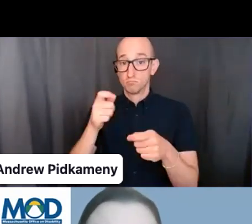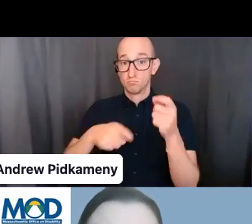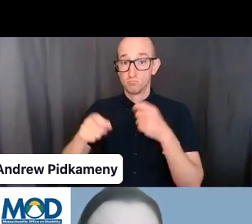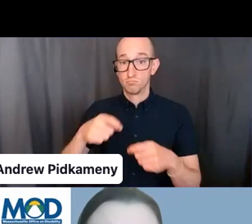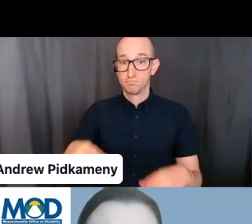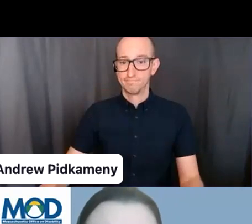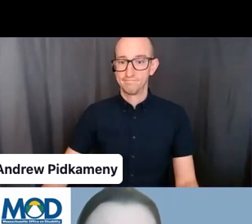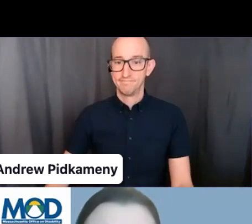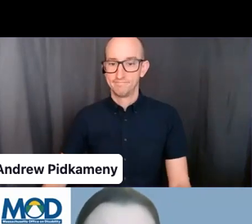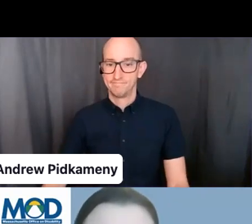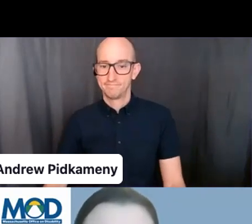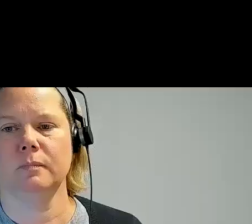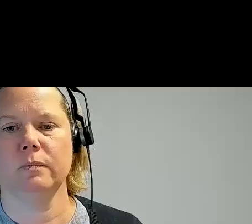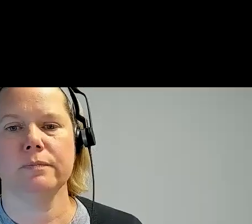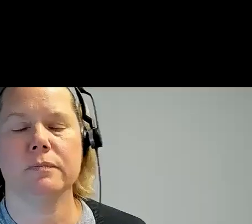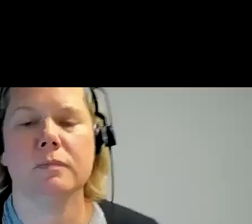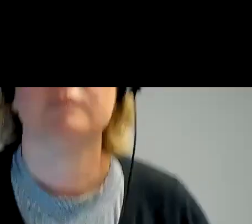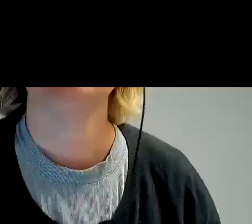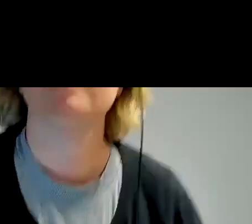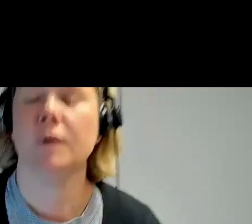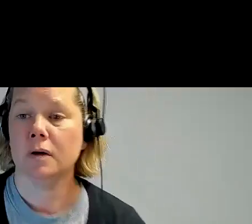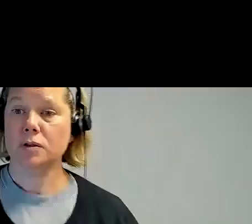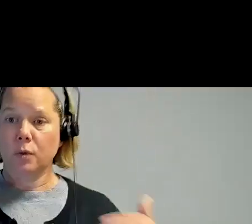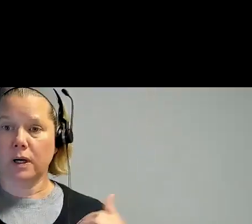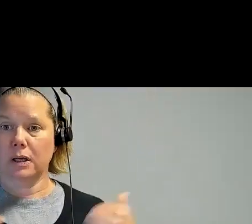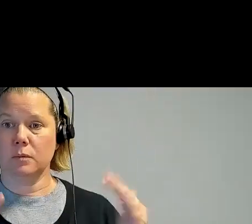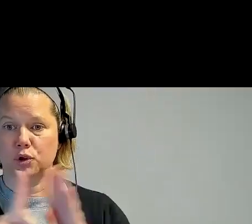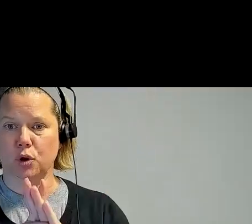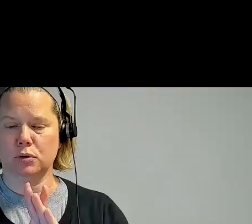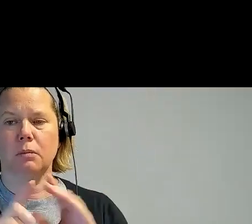So when an animal shows up at your door, there are 4 types of animal that it could be.